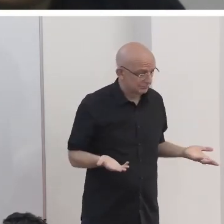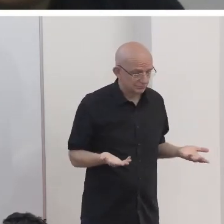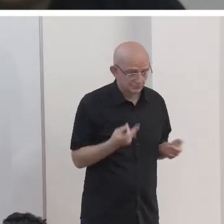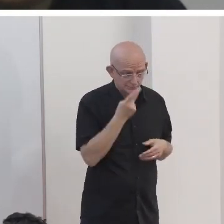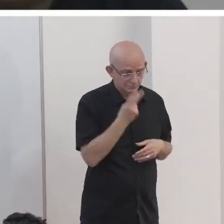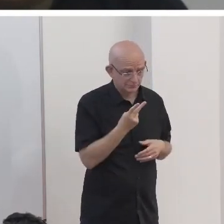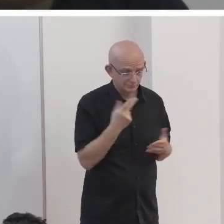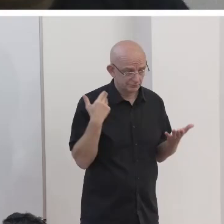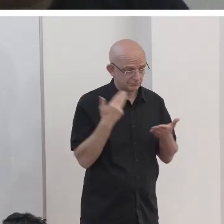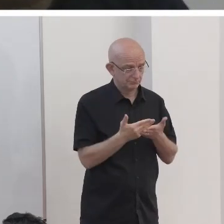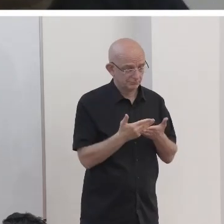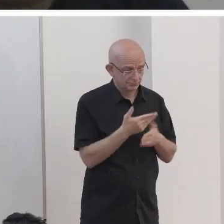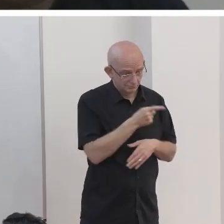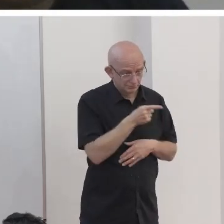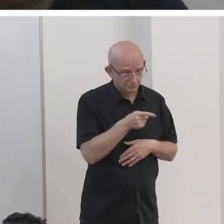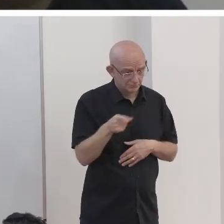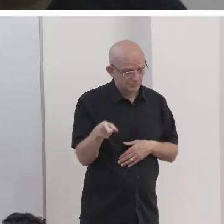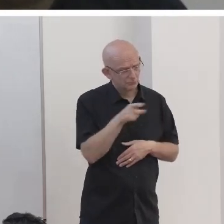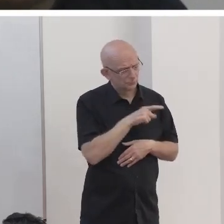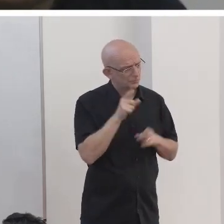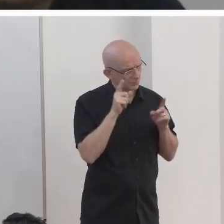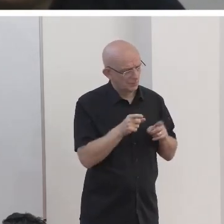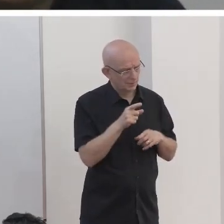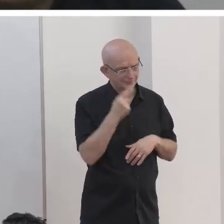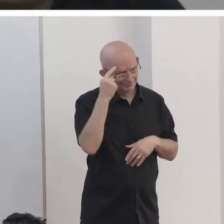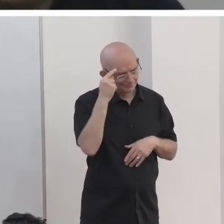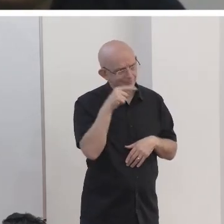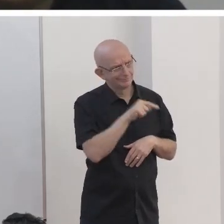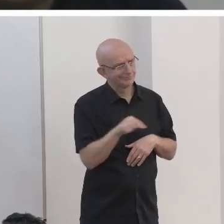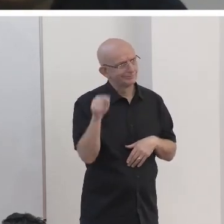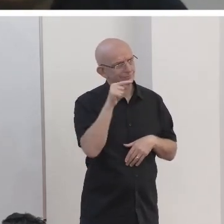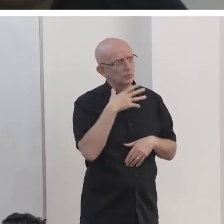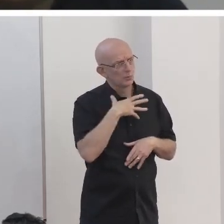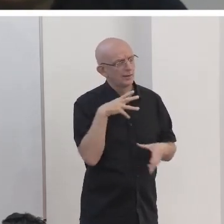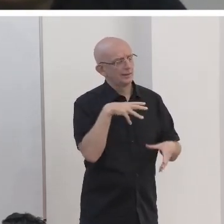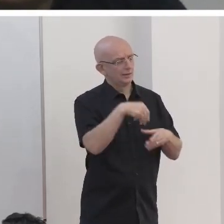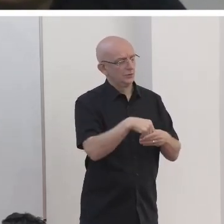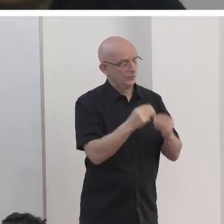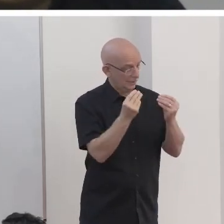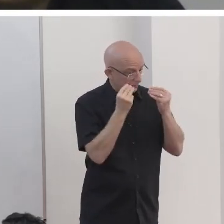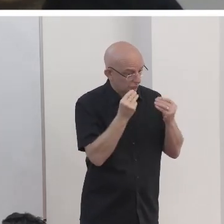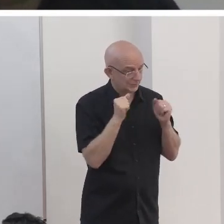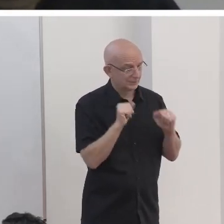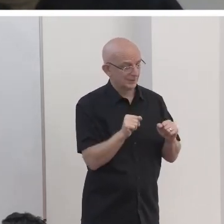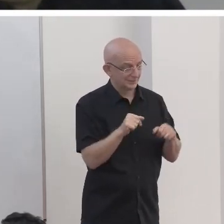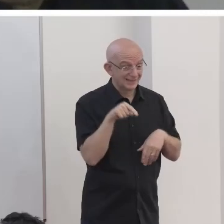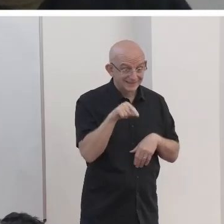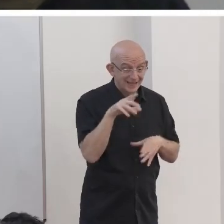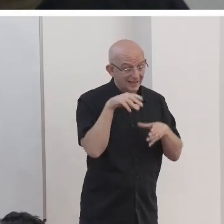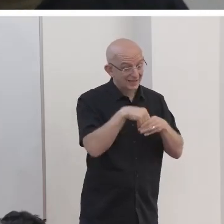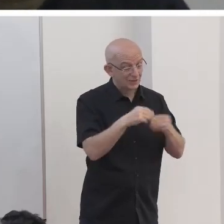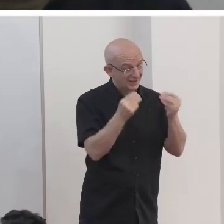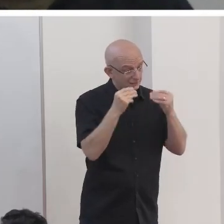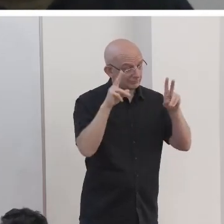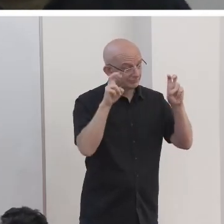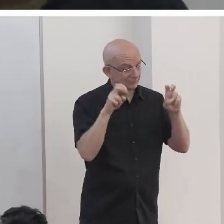education. And inclusive education means they will have to train teacher also, and they will have to bring some